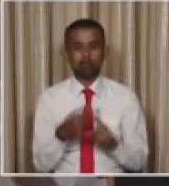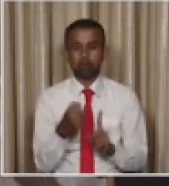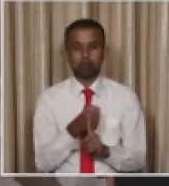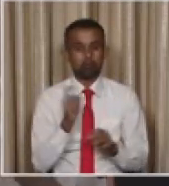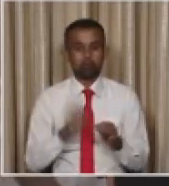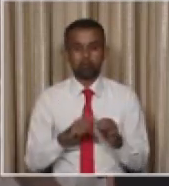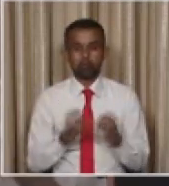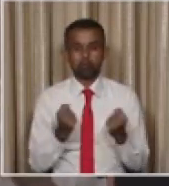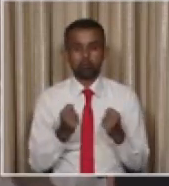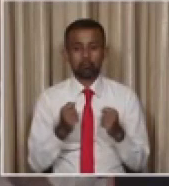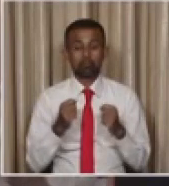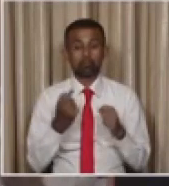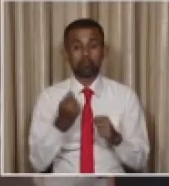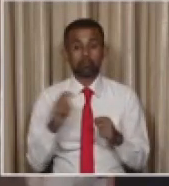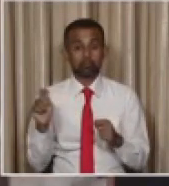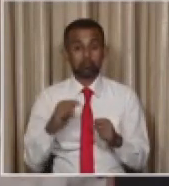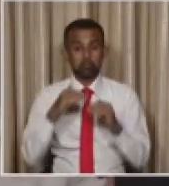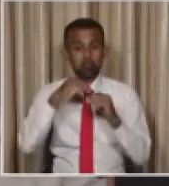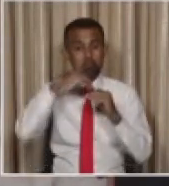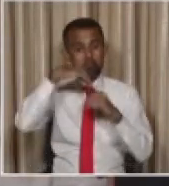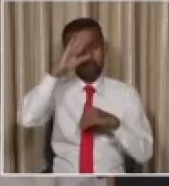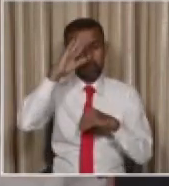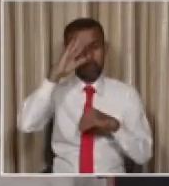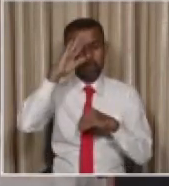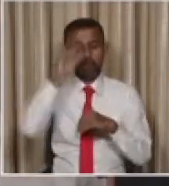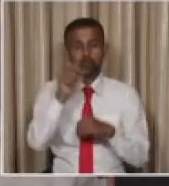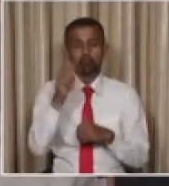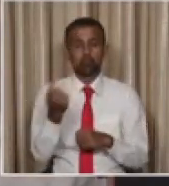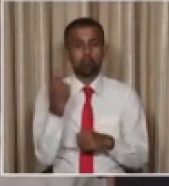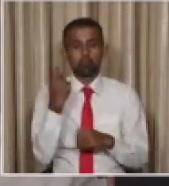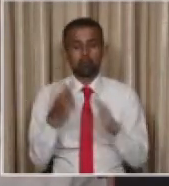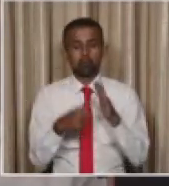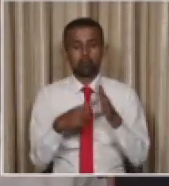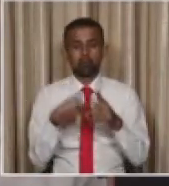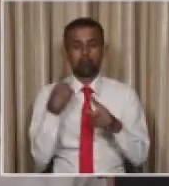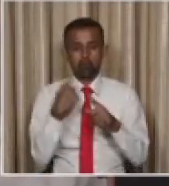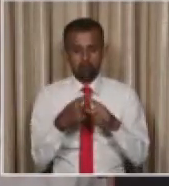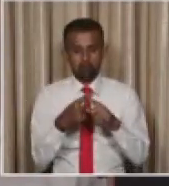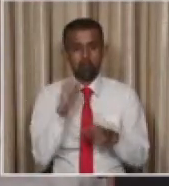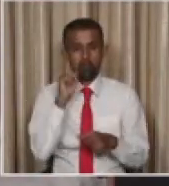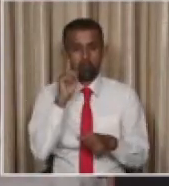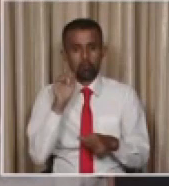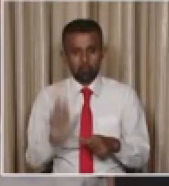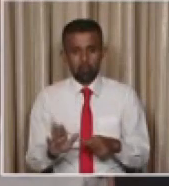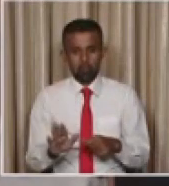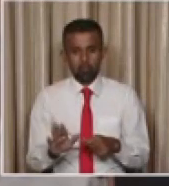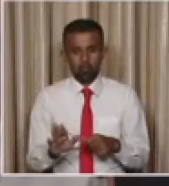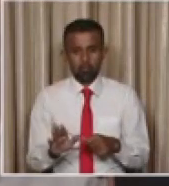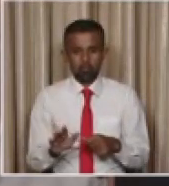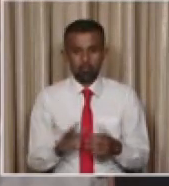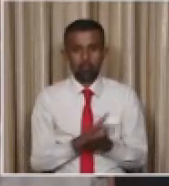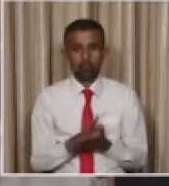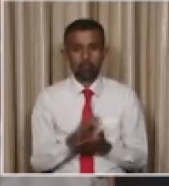on to wealth tax. I know SJB is very, very worried that their billionaires who are with them will get